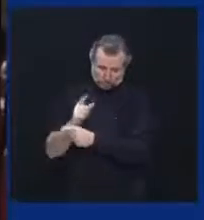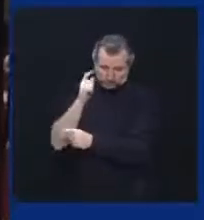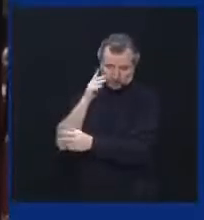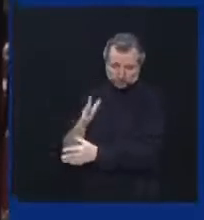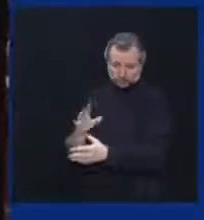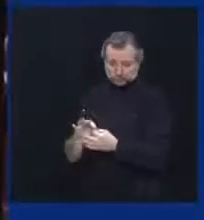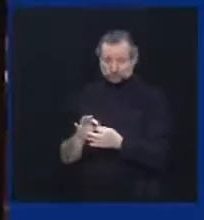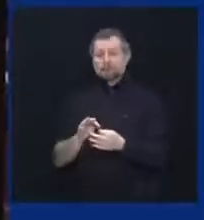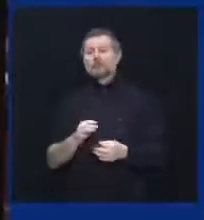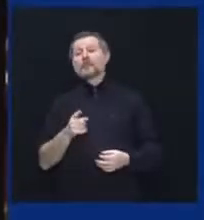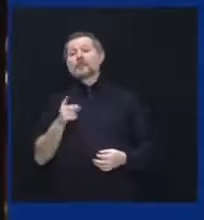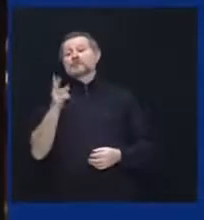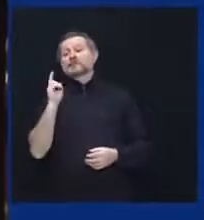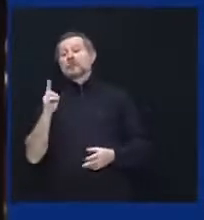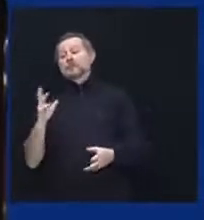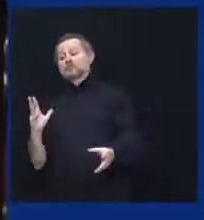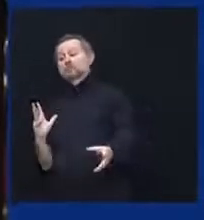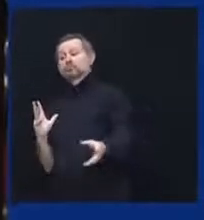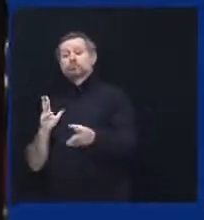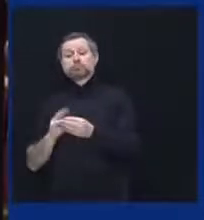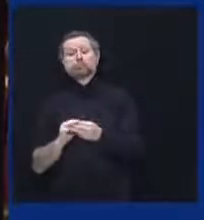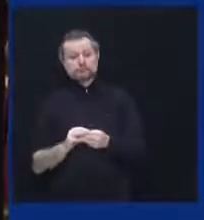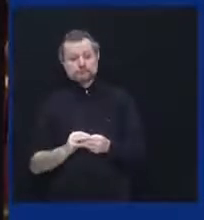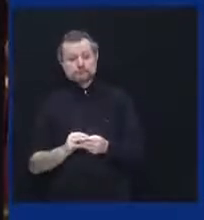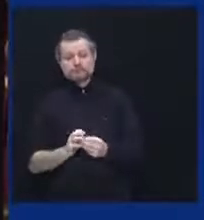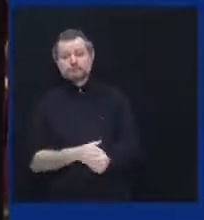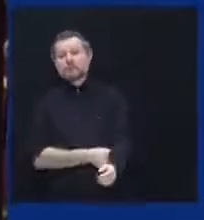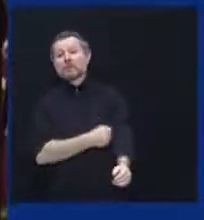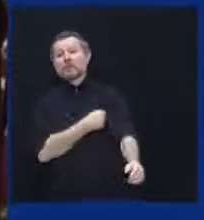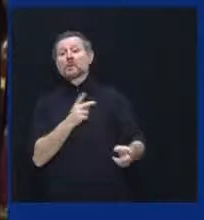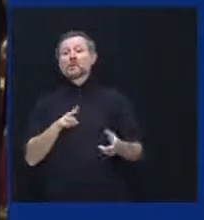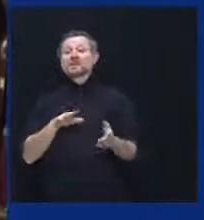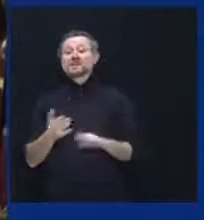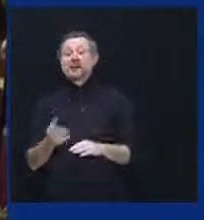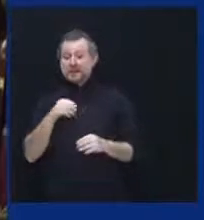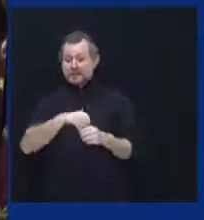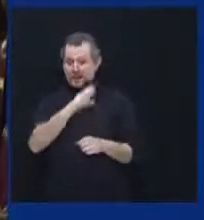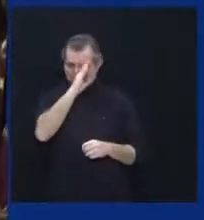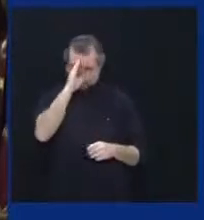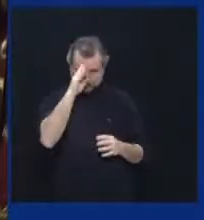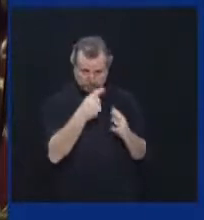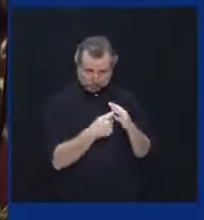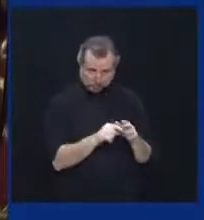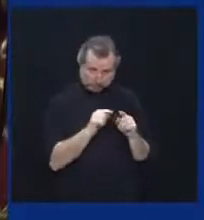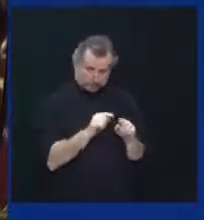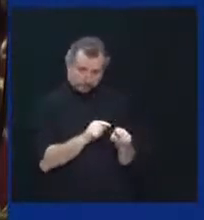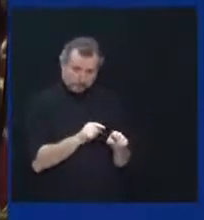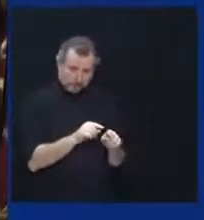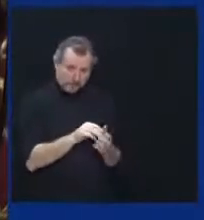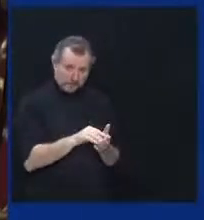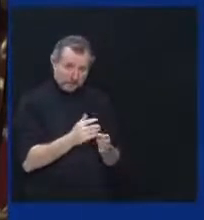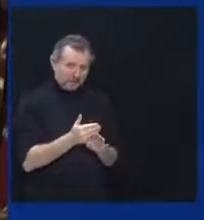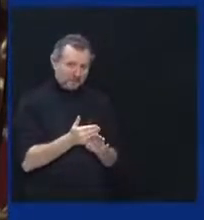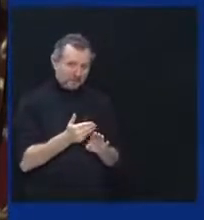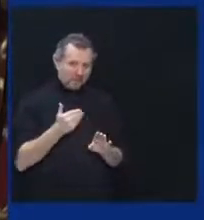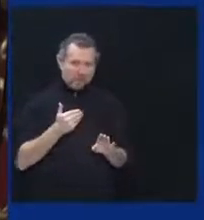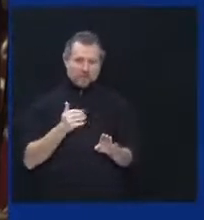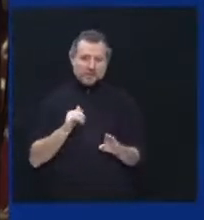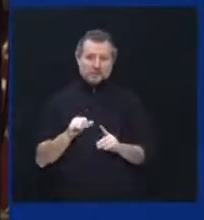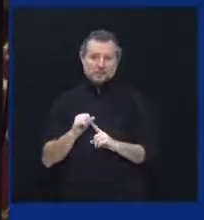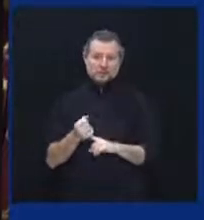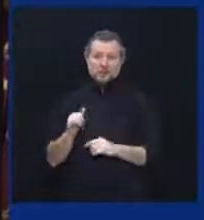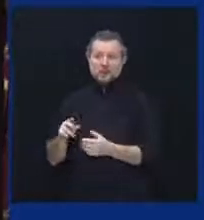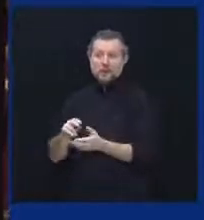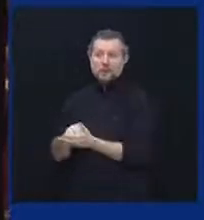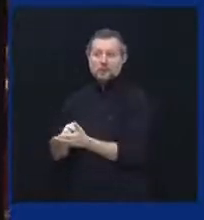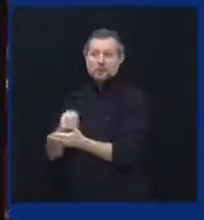historically, when this began, most people were dying in the hospital, right? Initially, before we had the situations in the nursing homes,